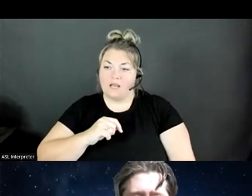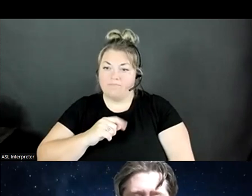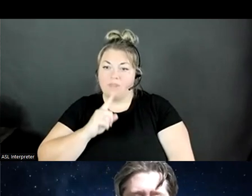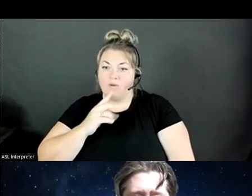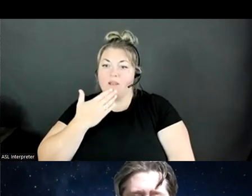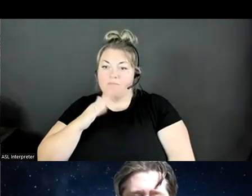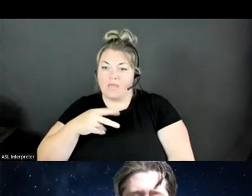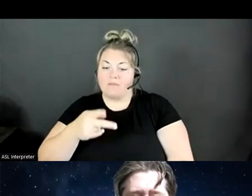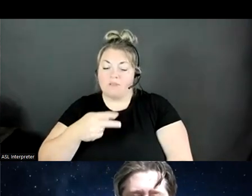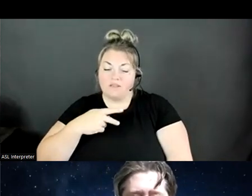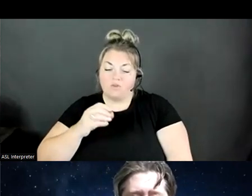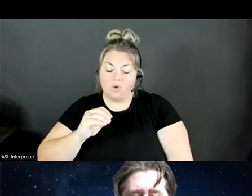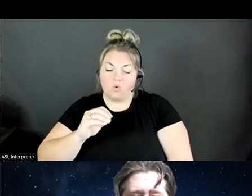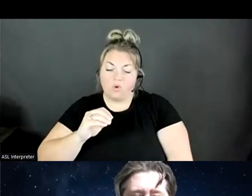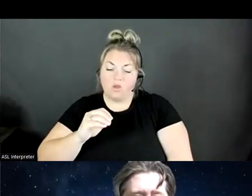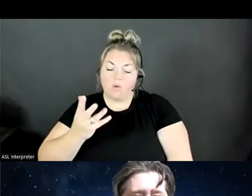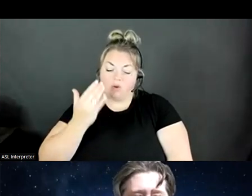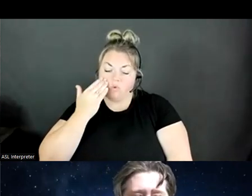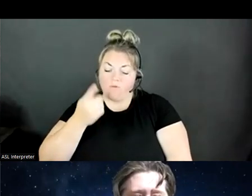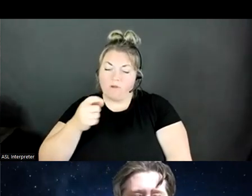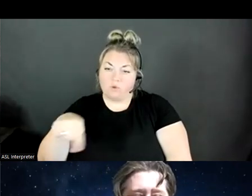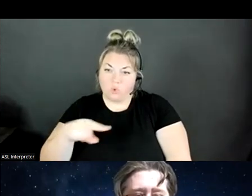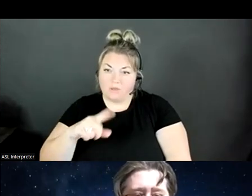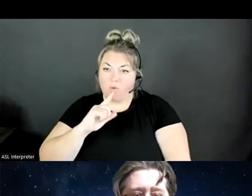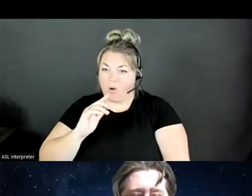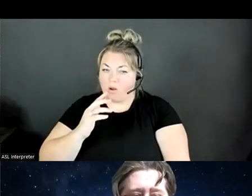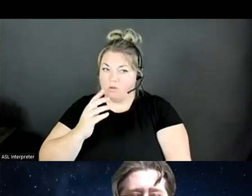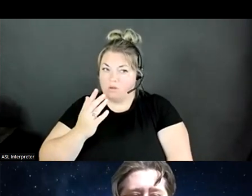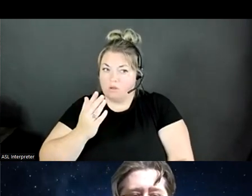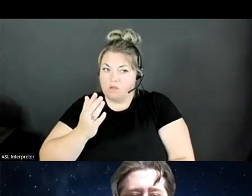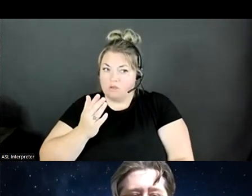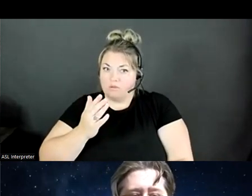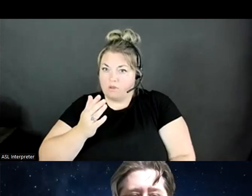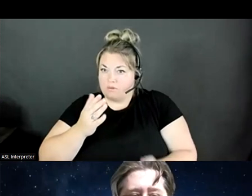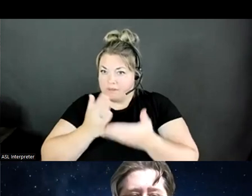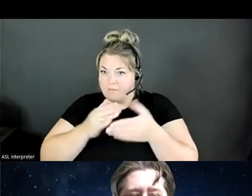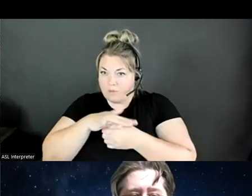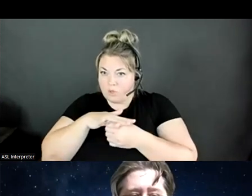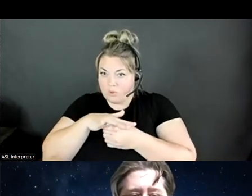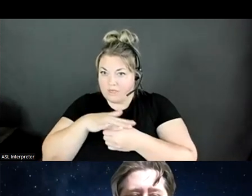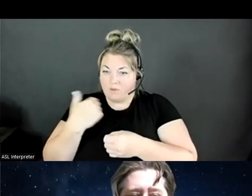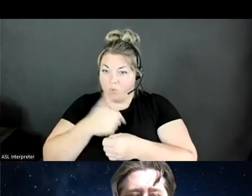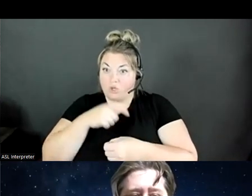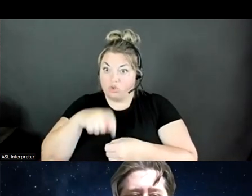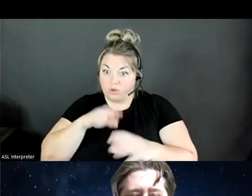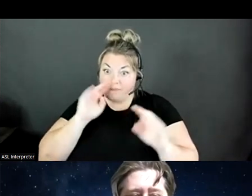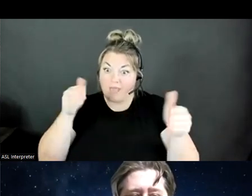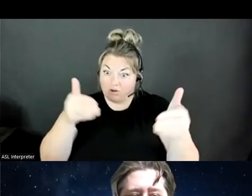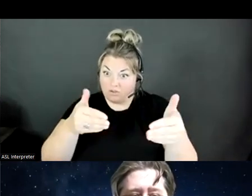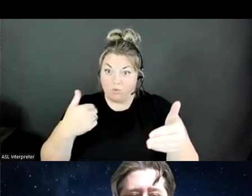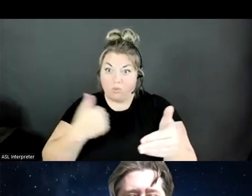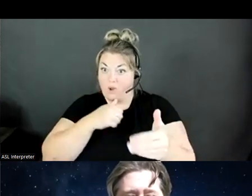bad place. So I wanted to know from you guys, are there communities that we should have on our radar that maybe we don't have on our radar right